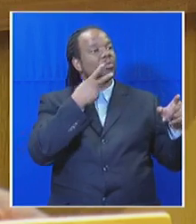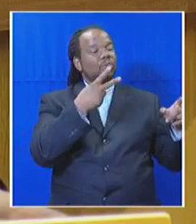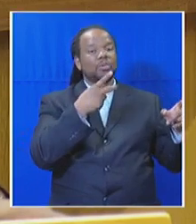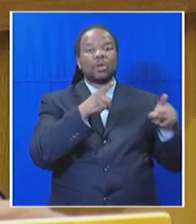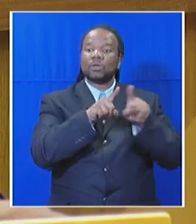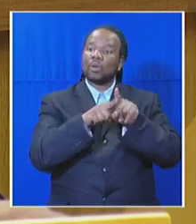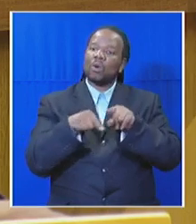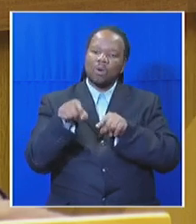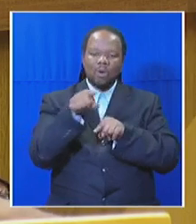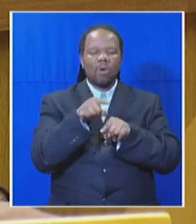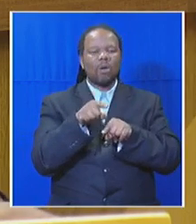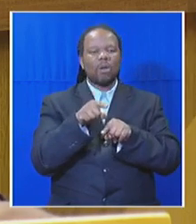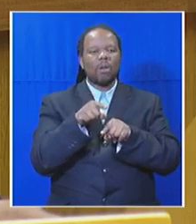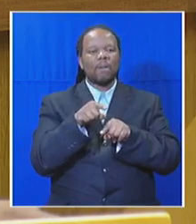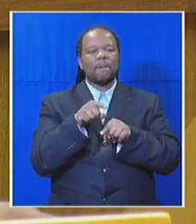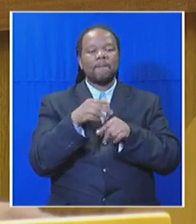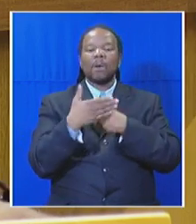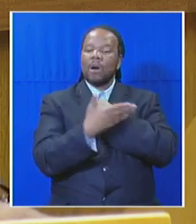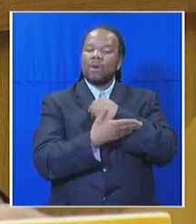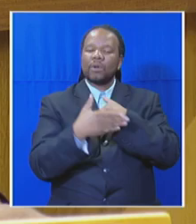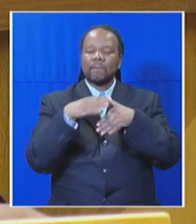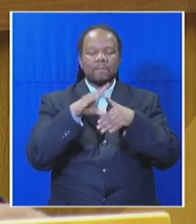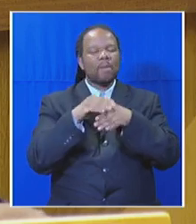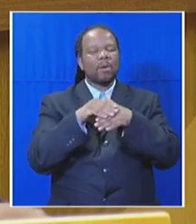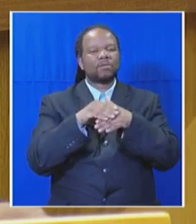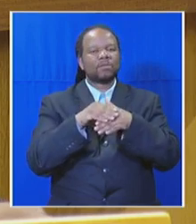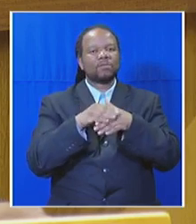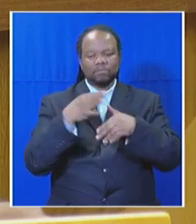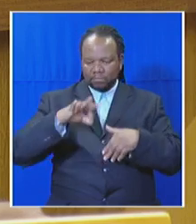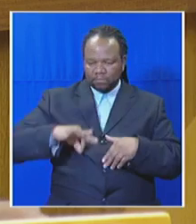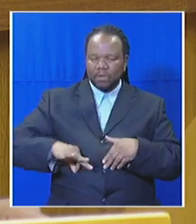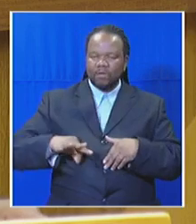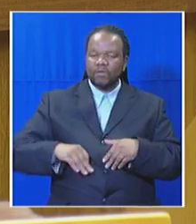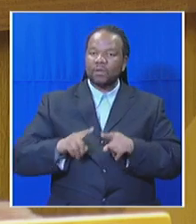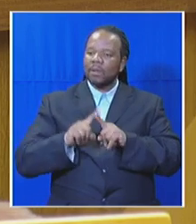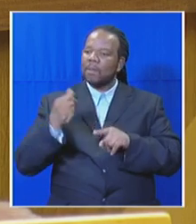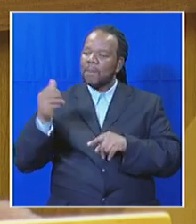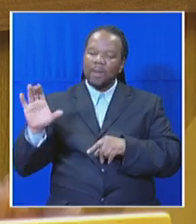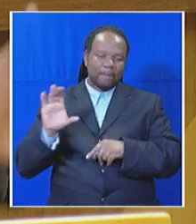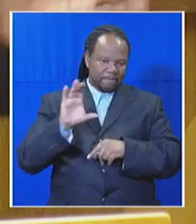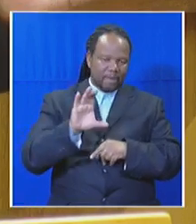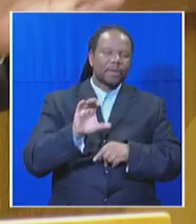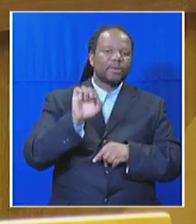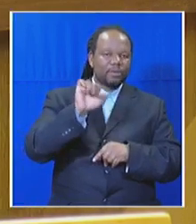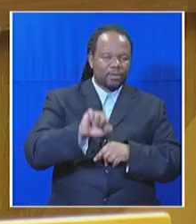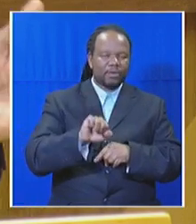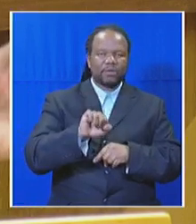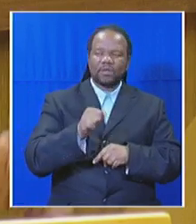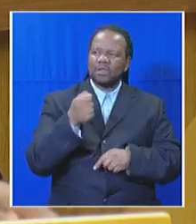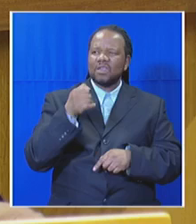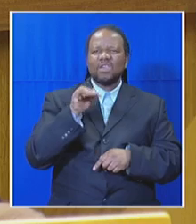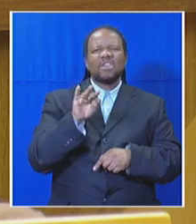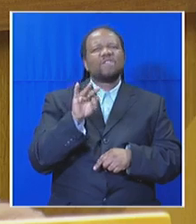members are benefiting. And will benefit with those billions that we have put in. And if you are a business person, not even